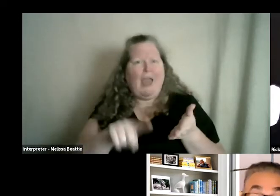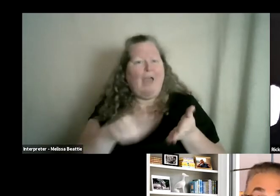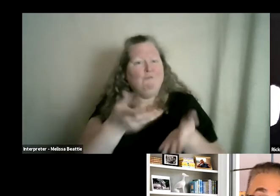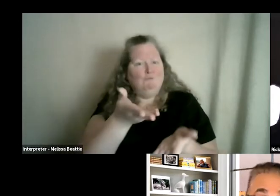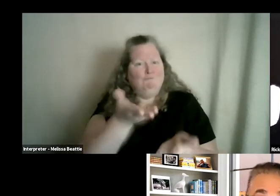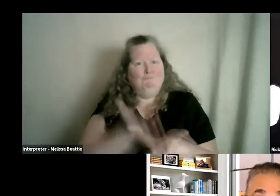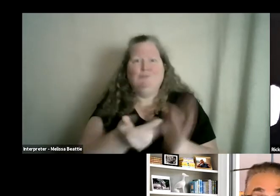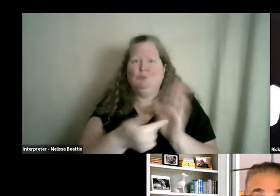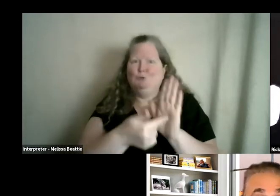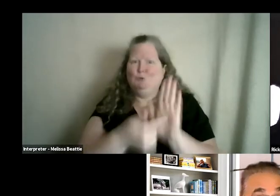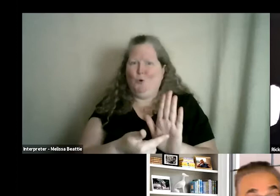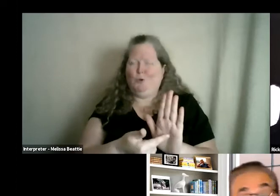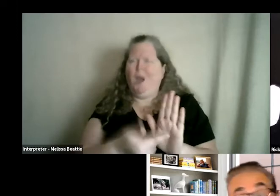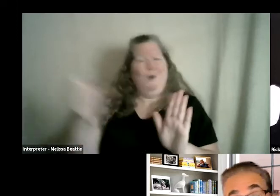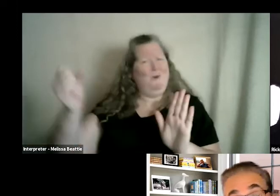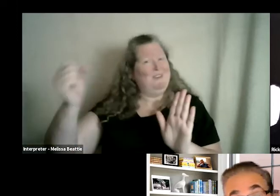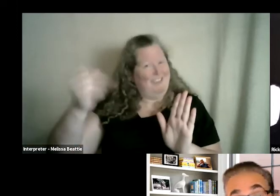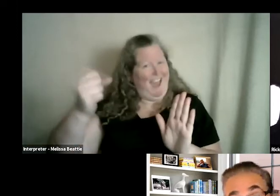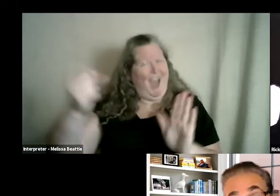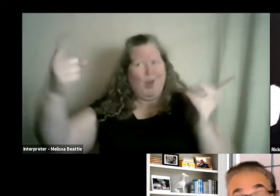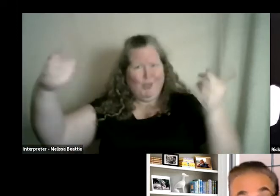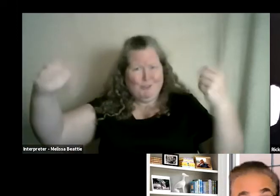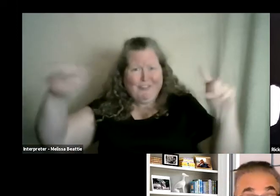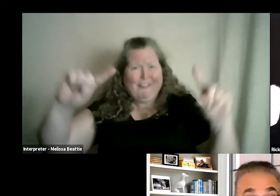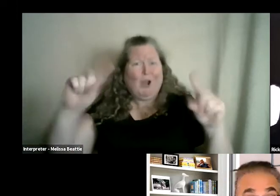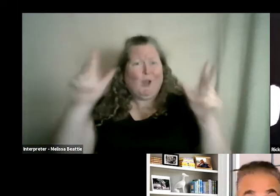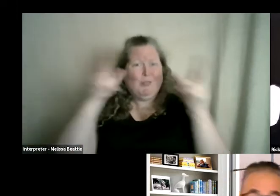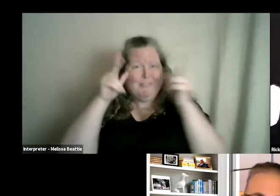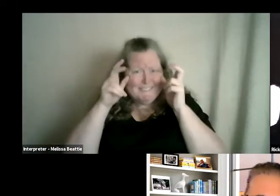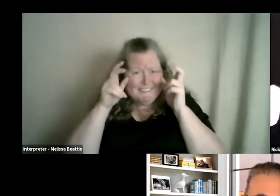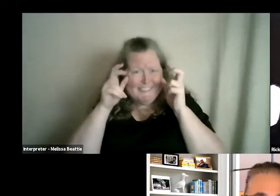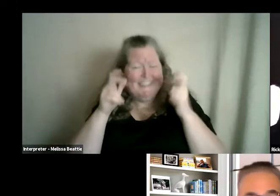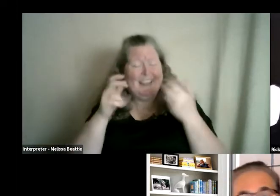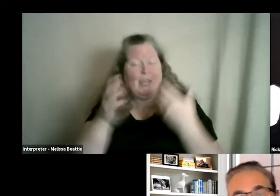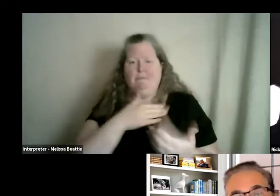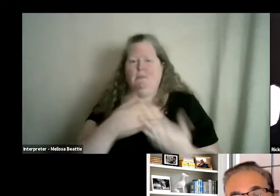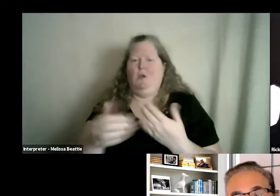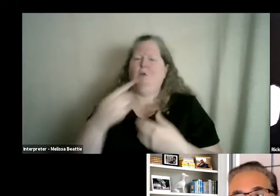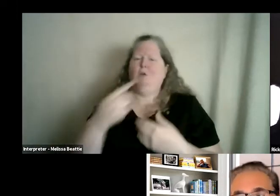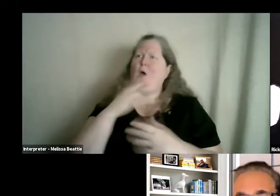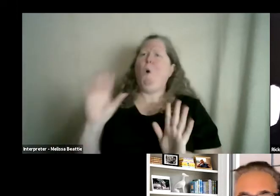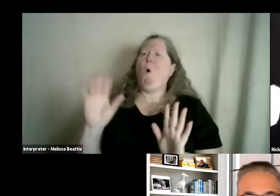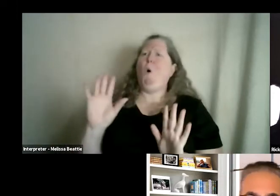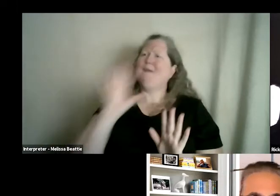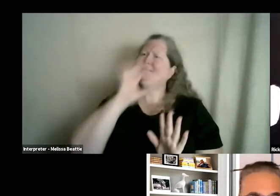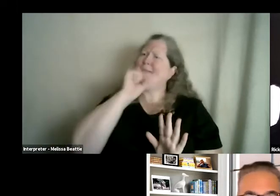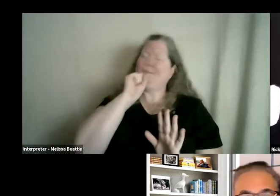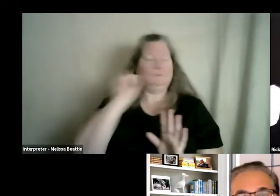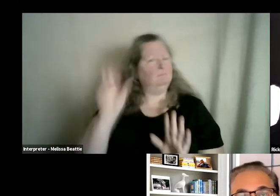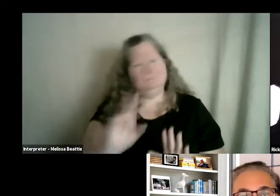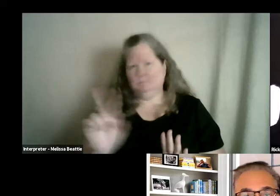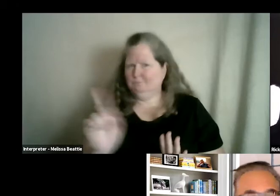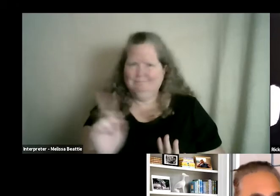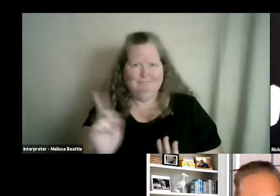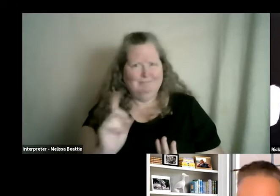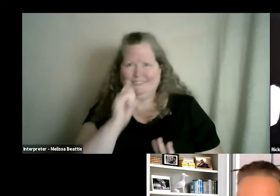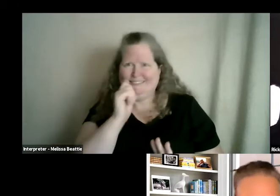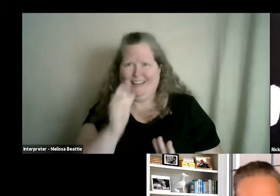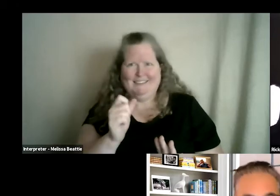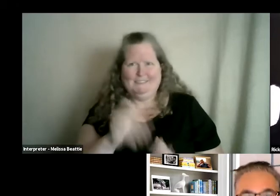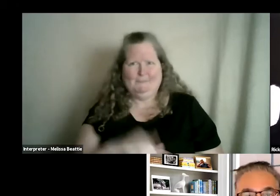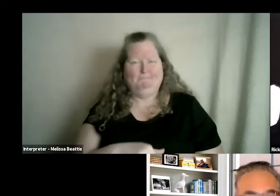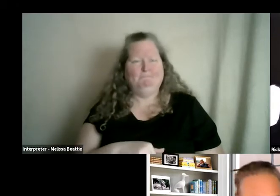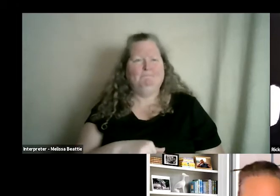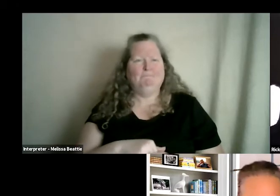yeah, they're listening, and yeah, this thing that you say is anonymous data, well, really not so much. It just takes 3 more data points, and then we can